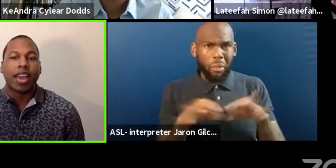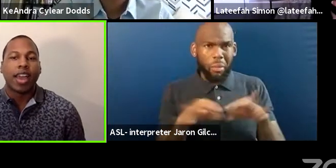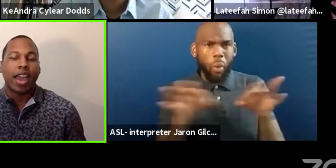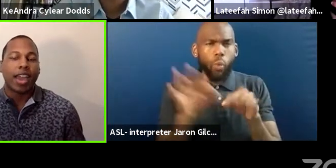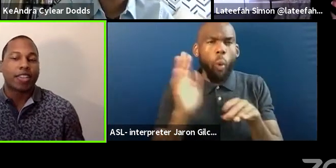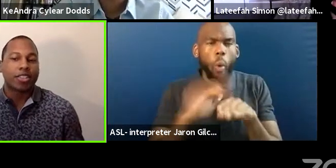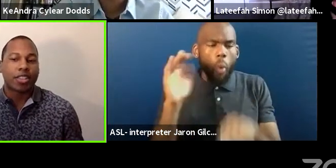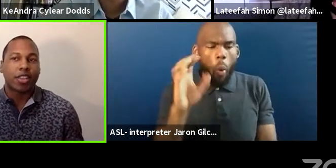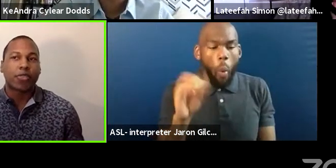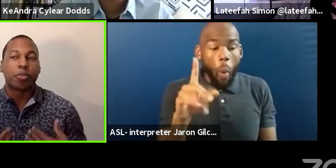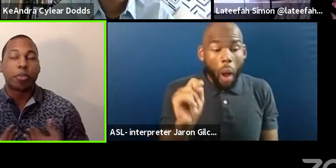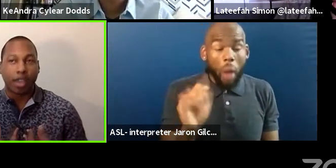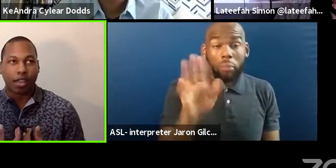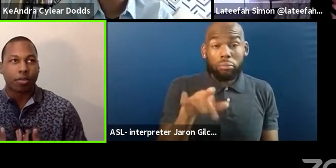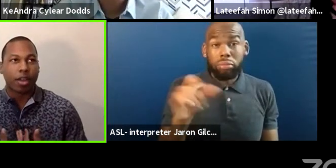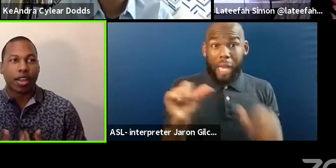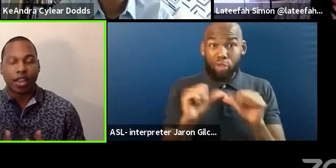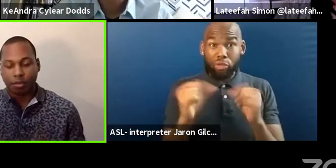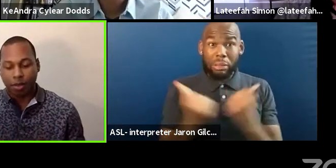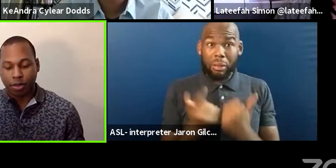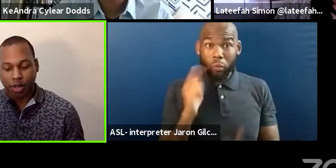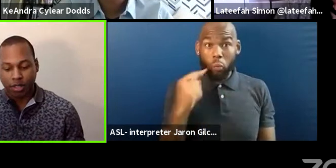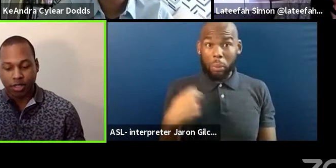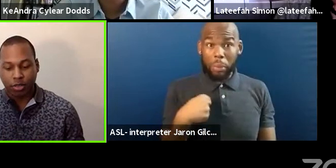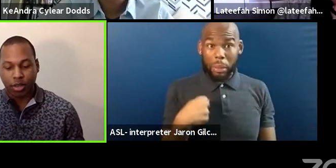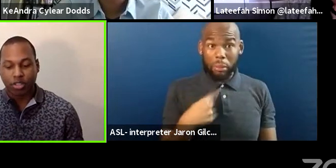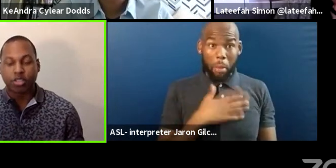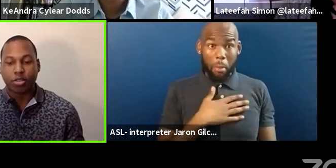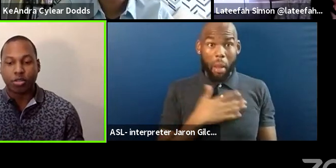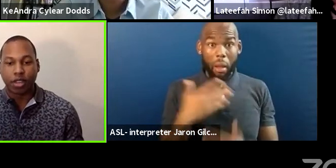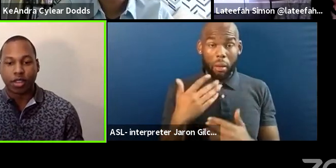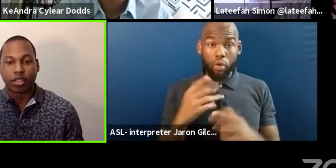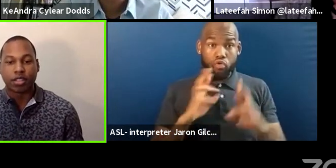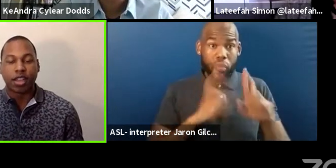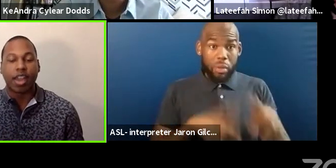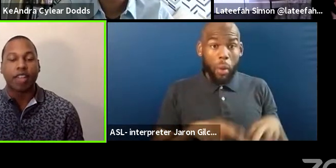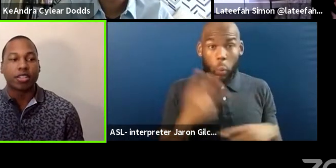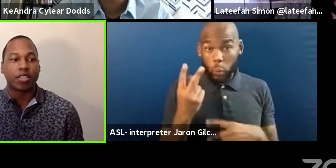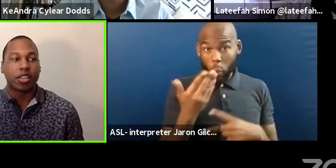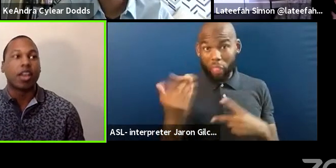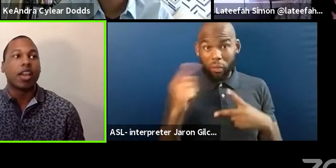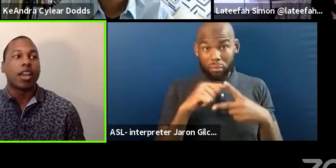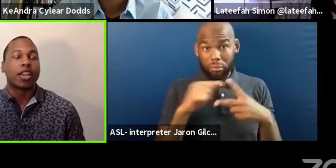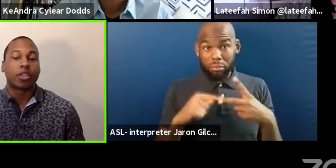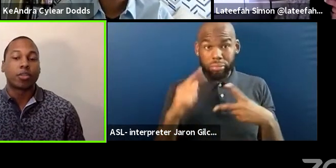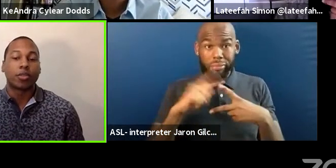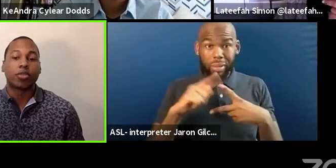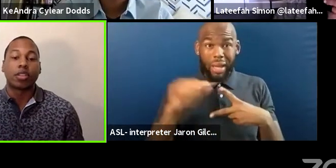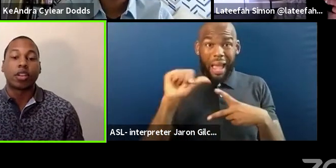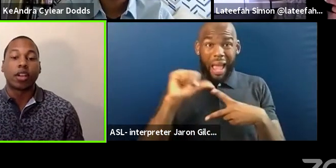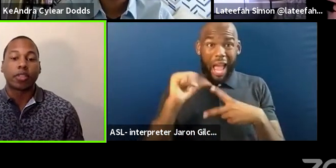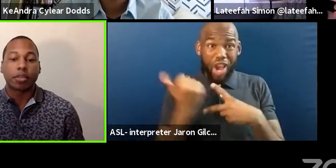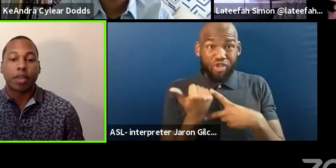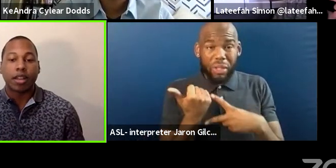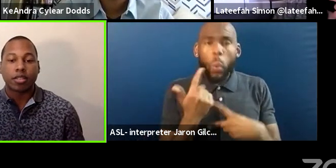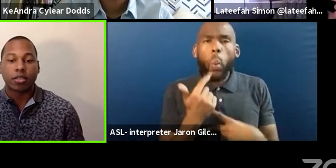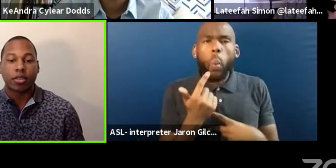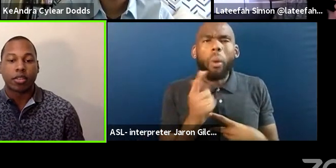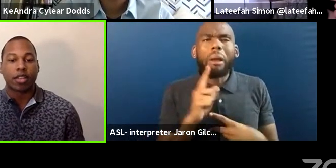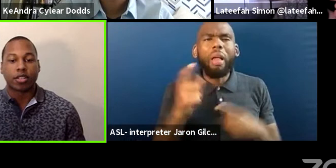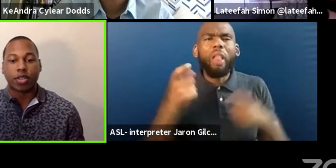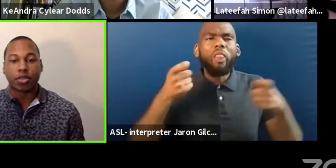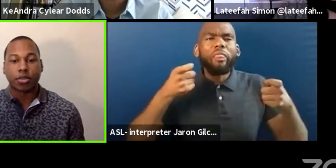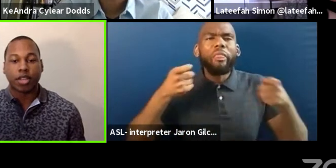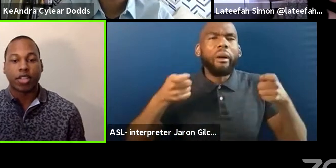that agency for me, right? And my response to this question is two things. It's the agency in terms of who's the governing body. So